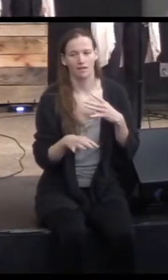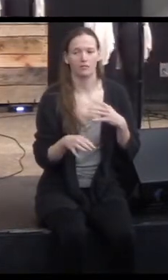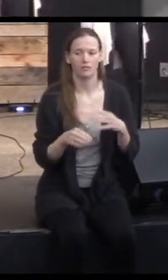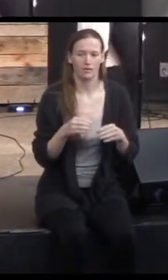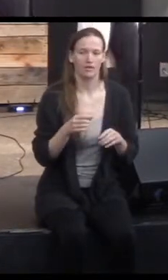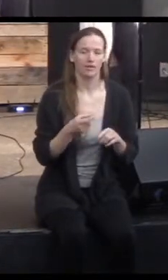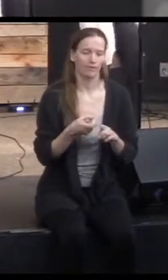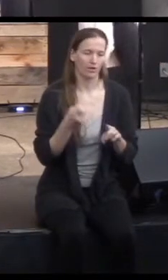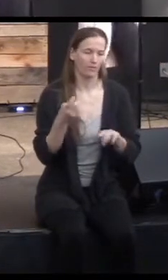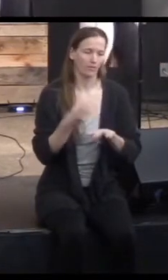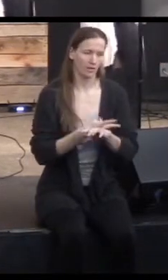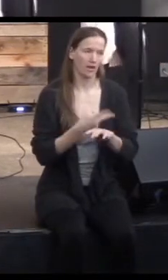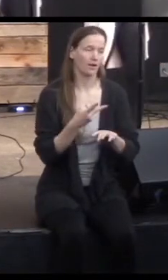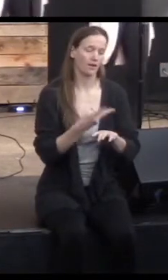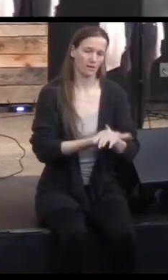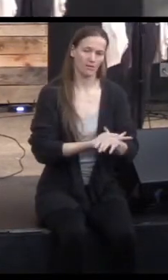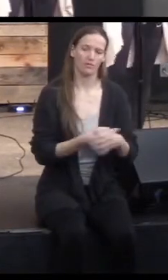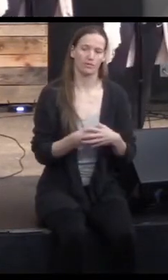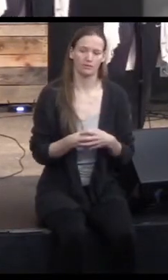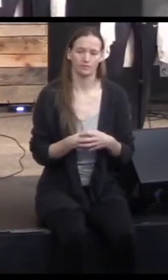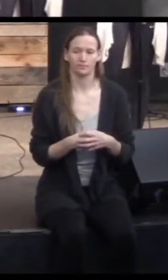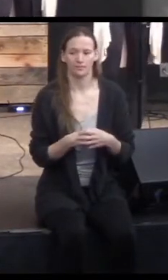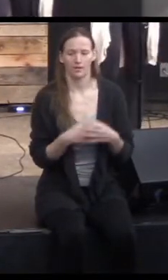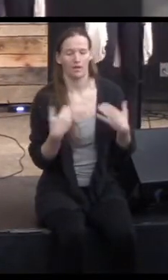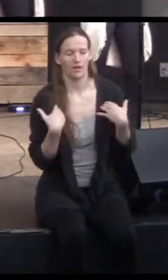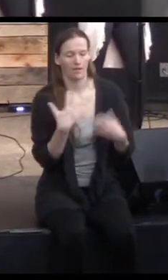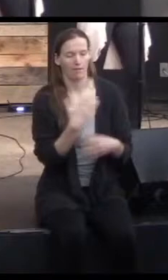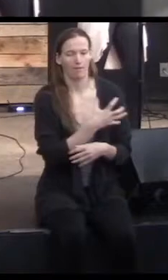in the blood of the Lamb.